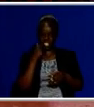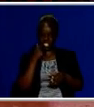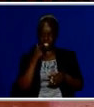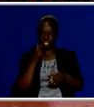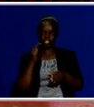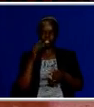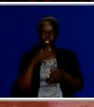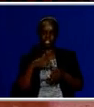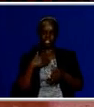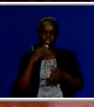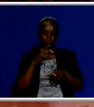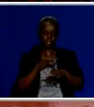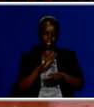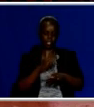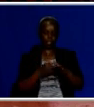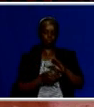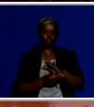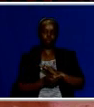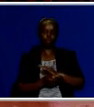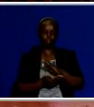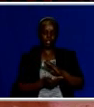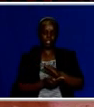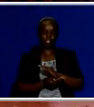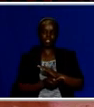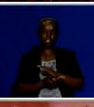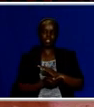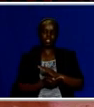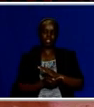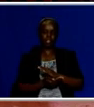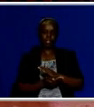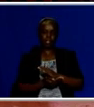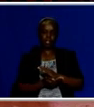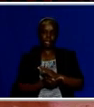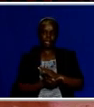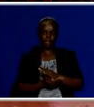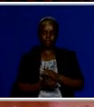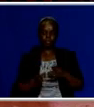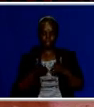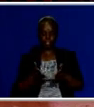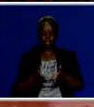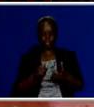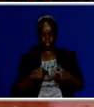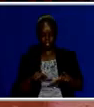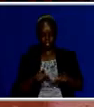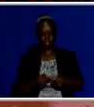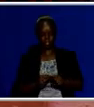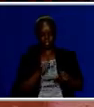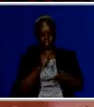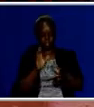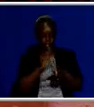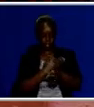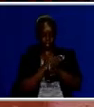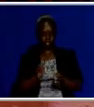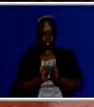my teeth early in the morning. Now let us do that together,